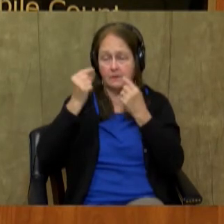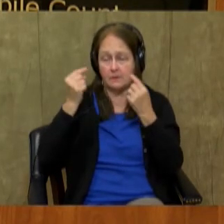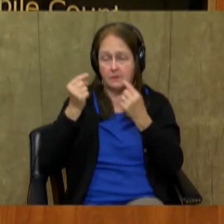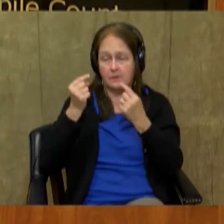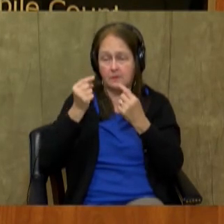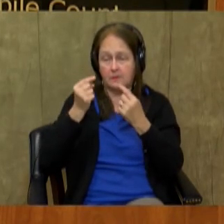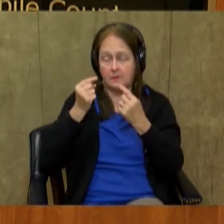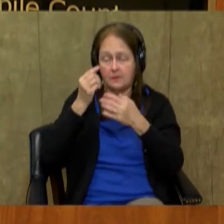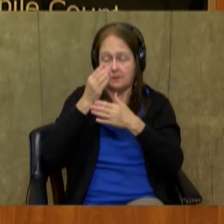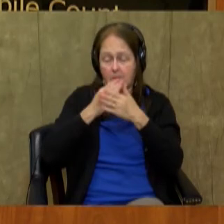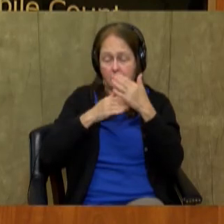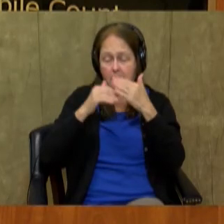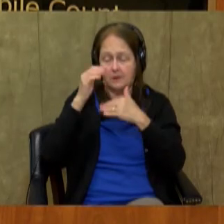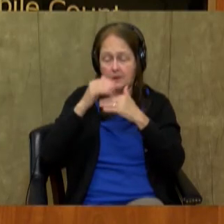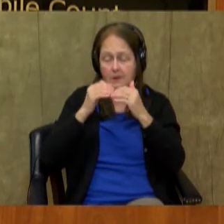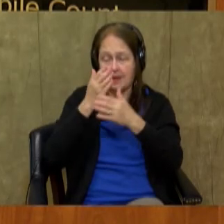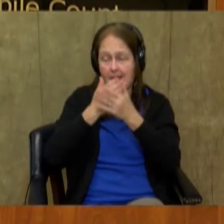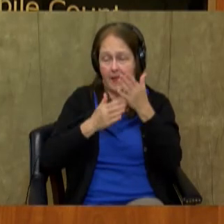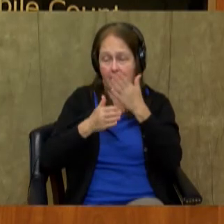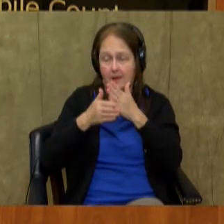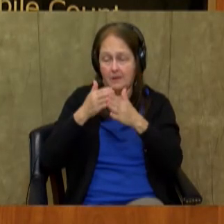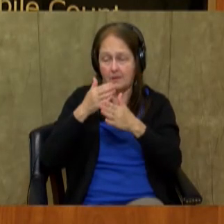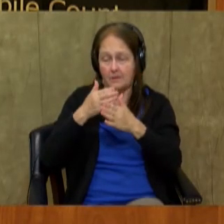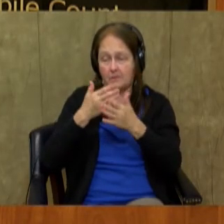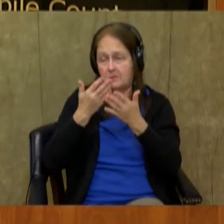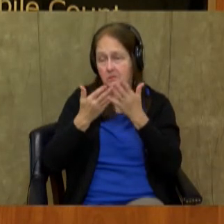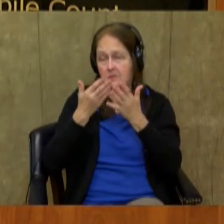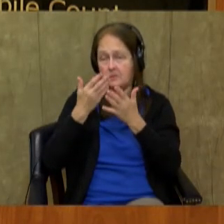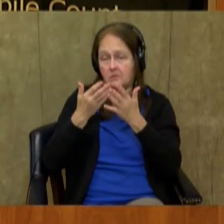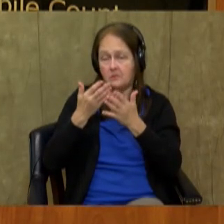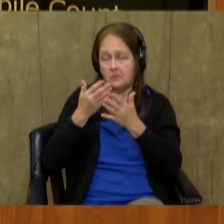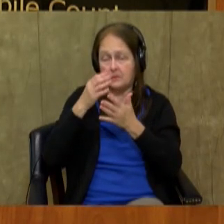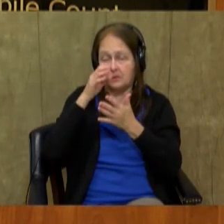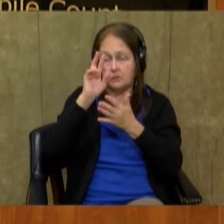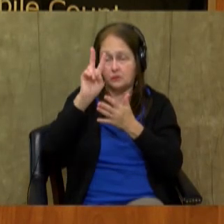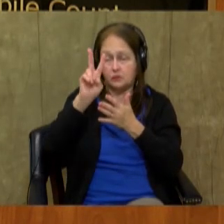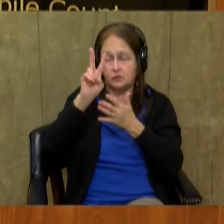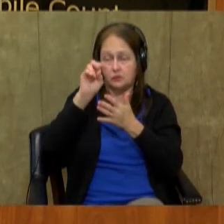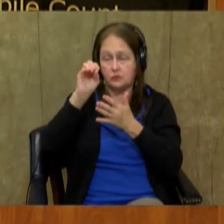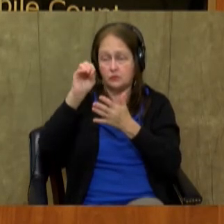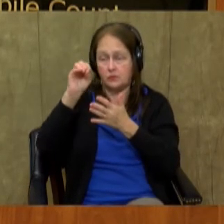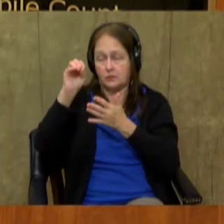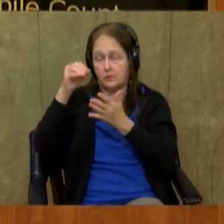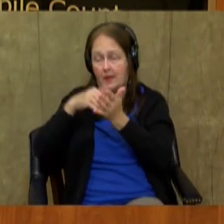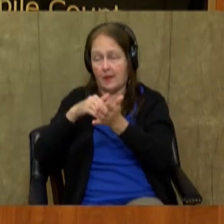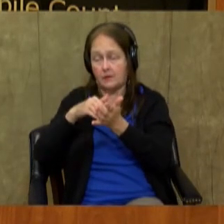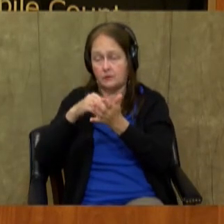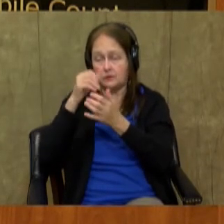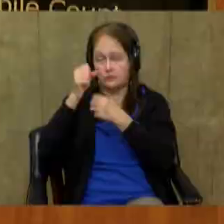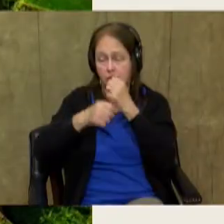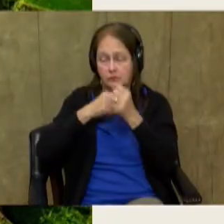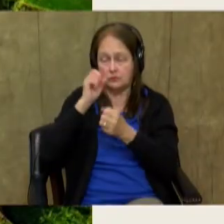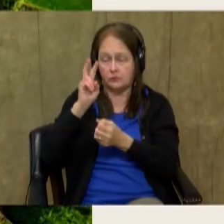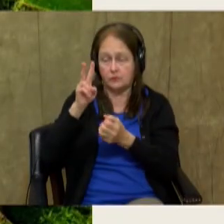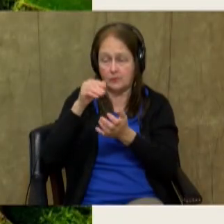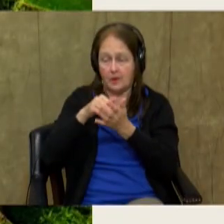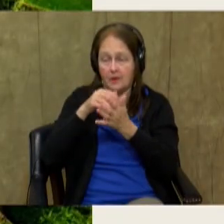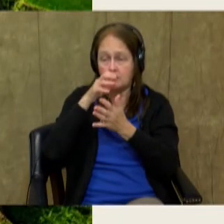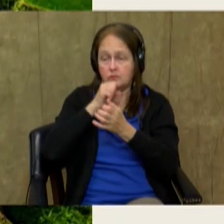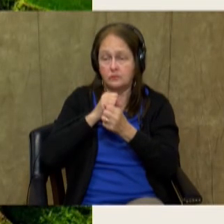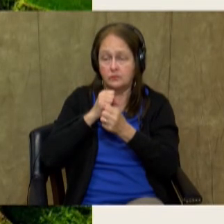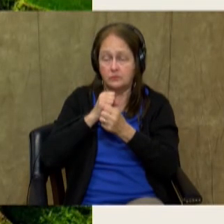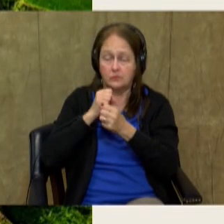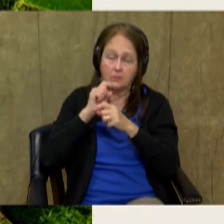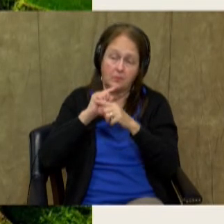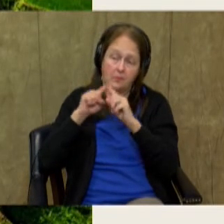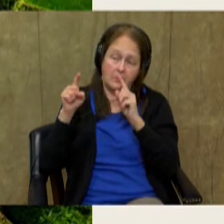They were built by hand. Some date them as maybe as old as 2,000 years, but certainly over 1,000 years old. But